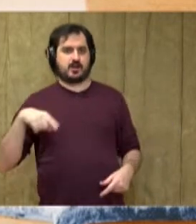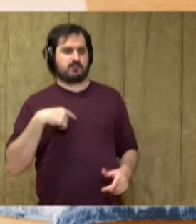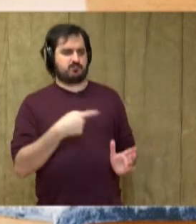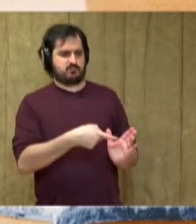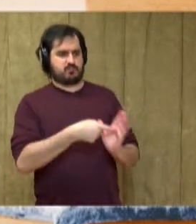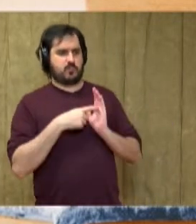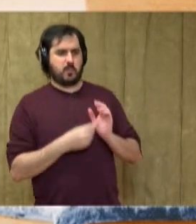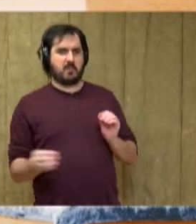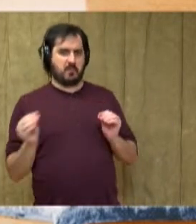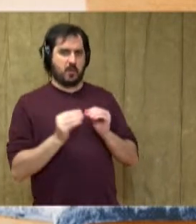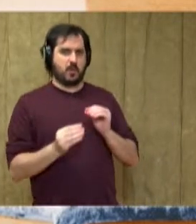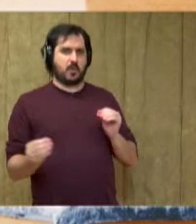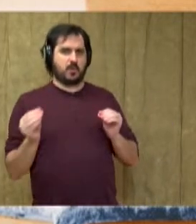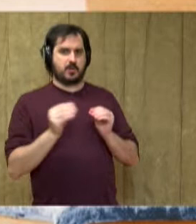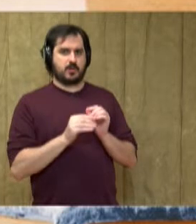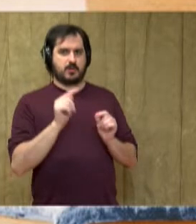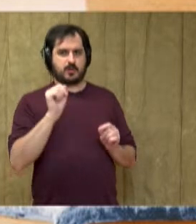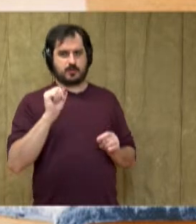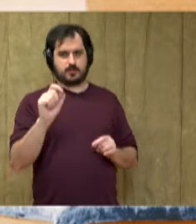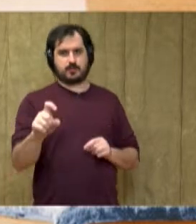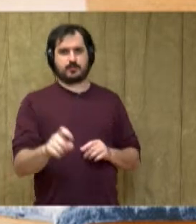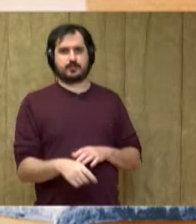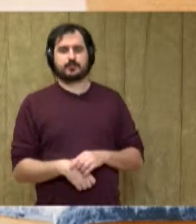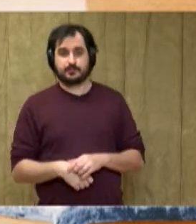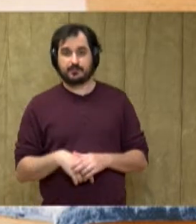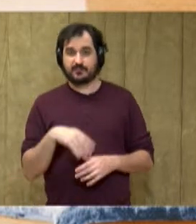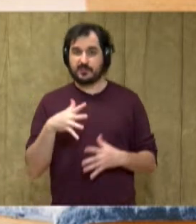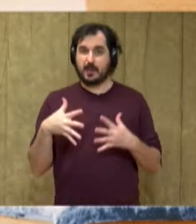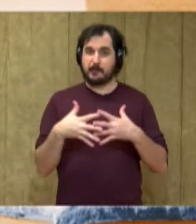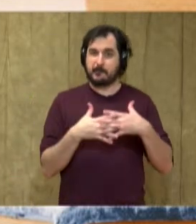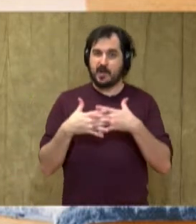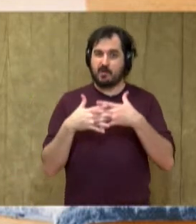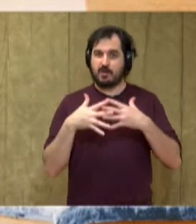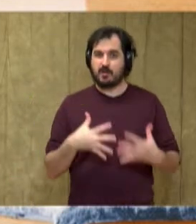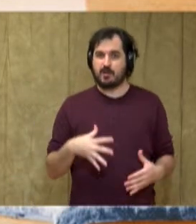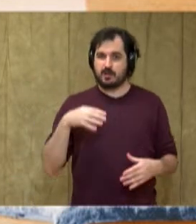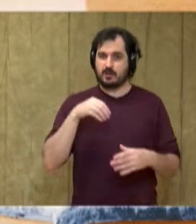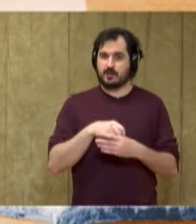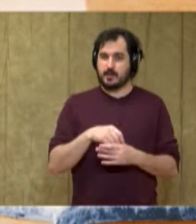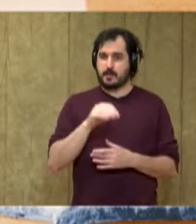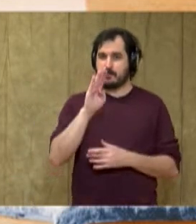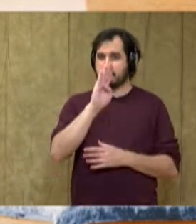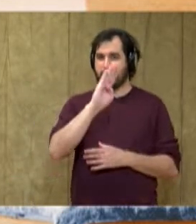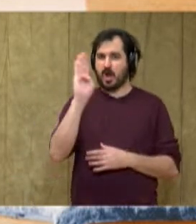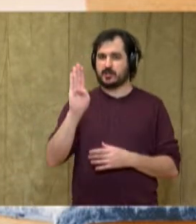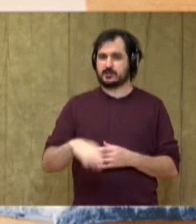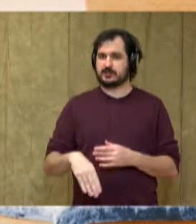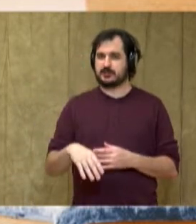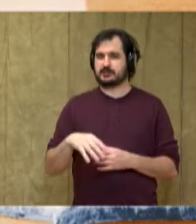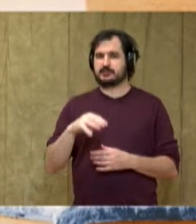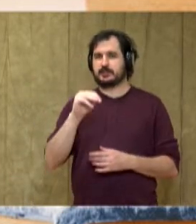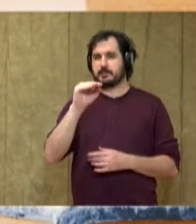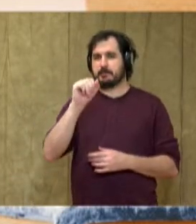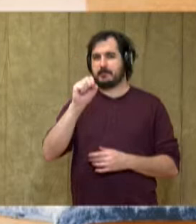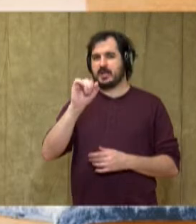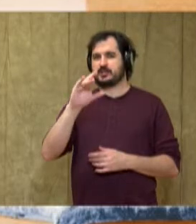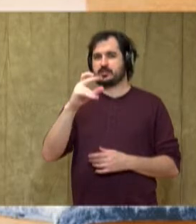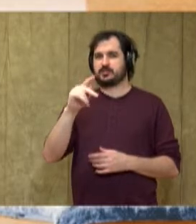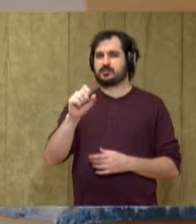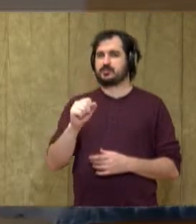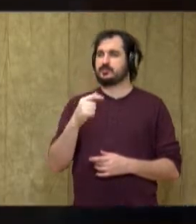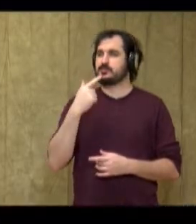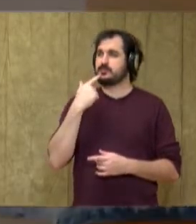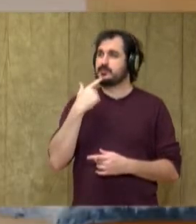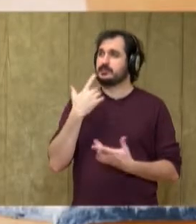Virginia made polite protest to the king, but politeness didn't help one bit.